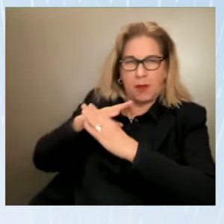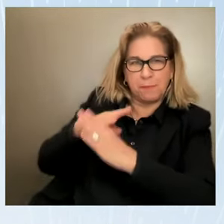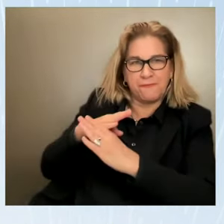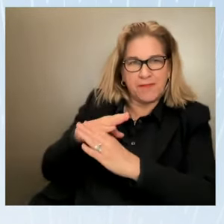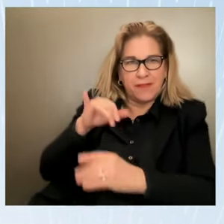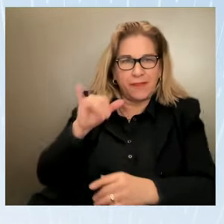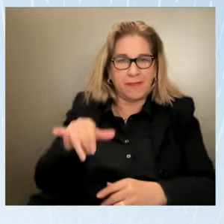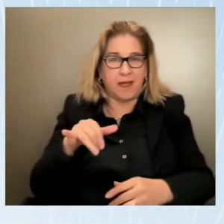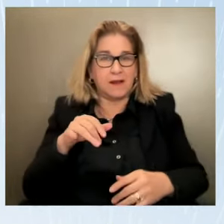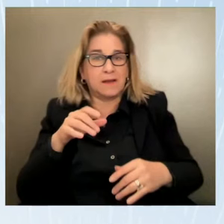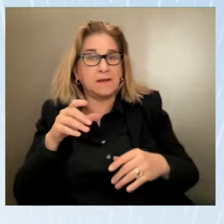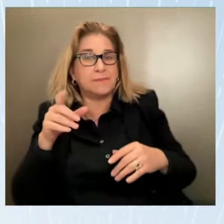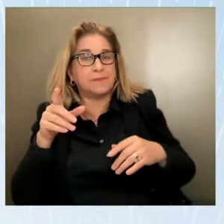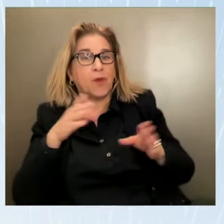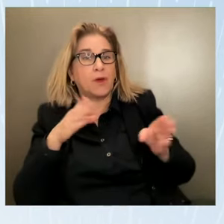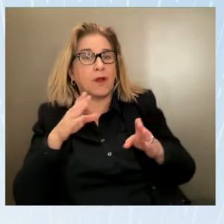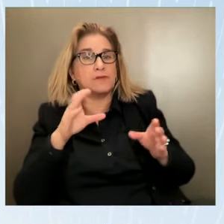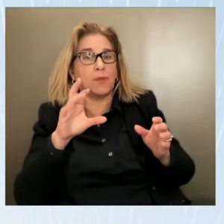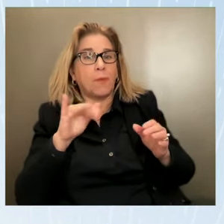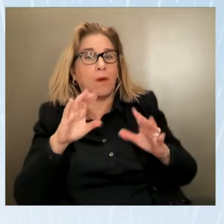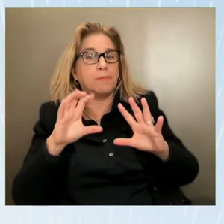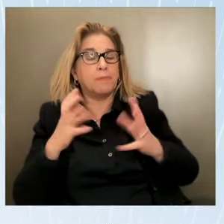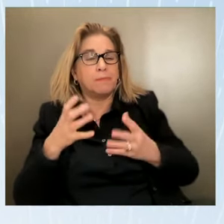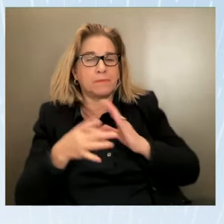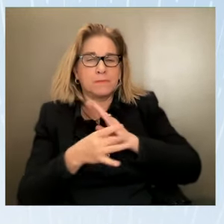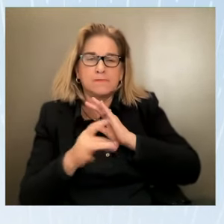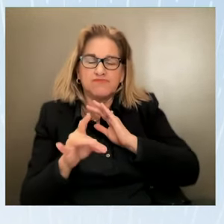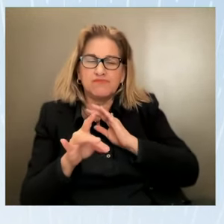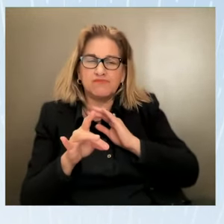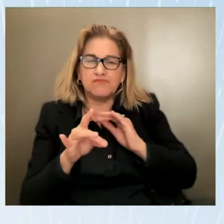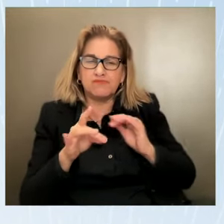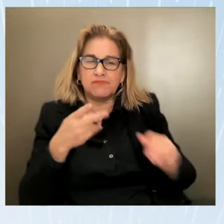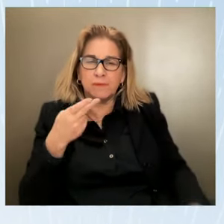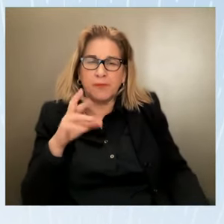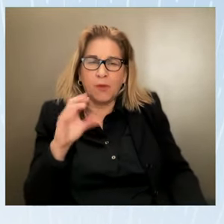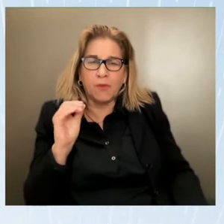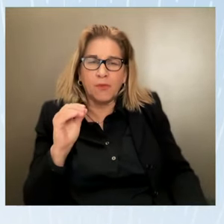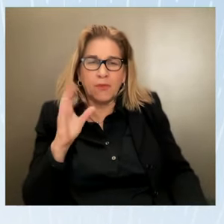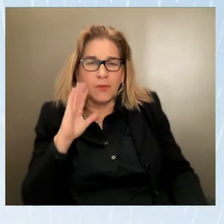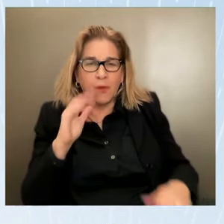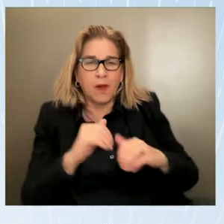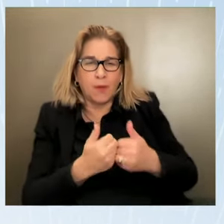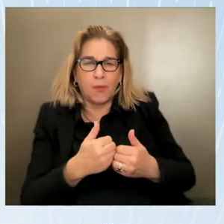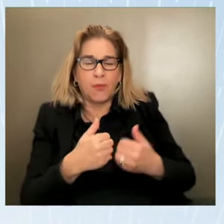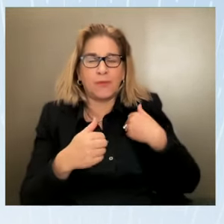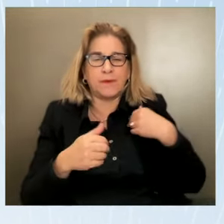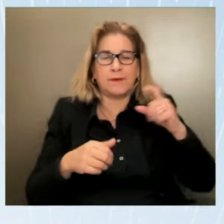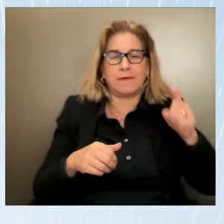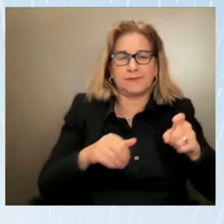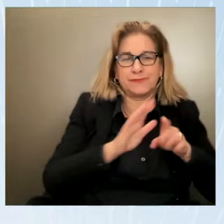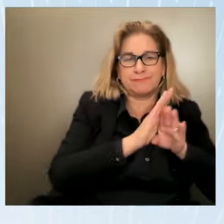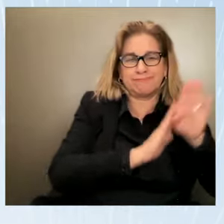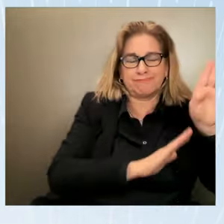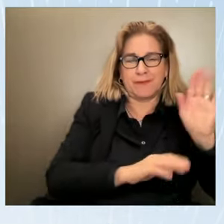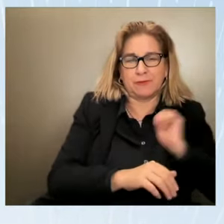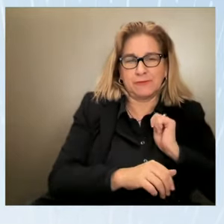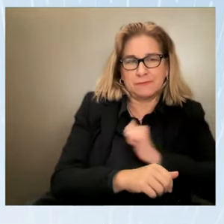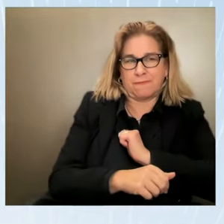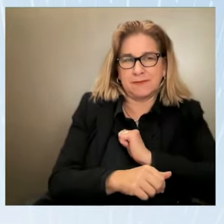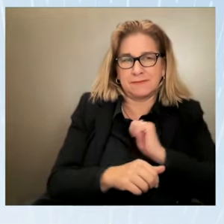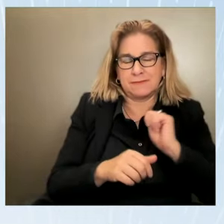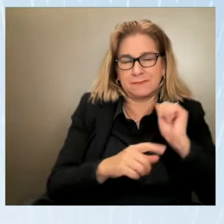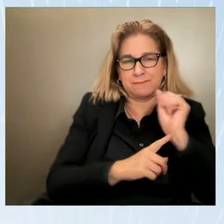law enforcement community in countering such trafficking. So thank you very much for the opportunity to talk about what the intelligence community hopes to contribute and